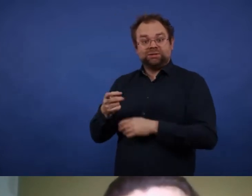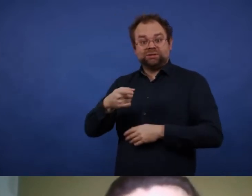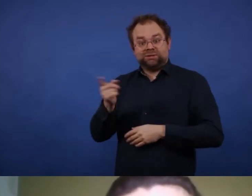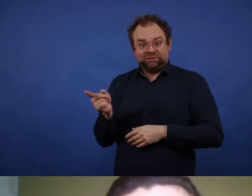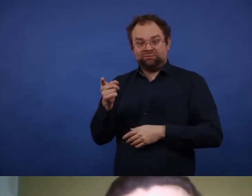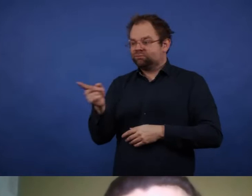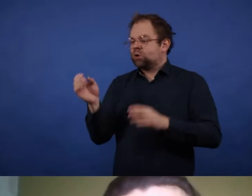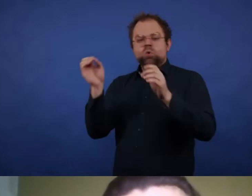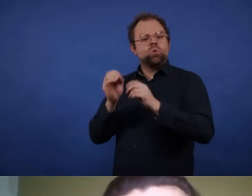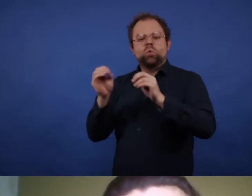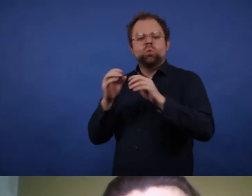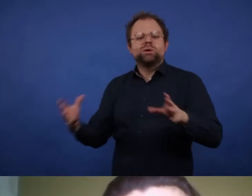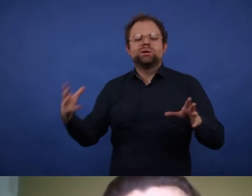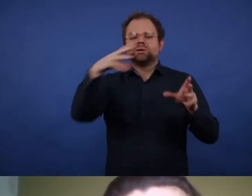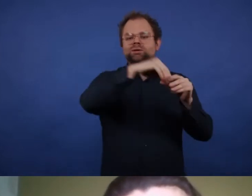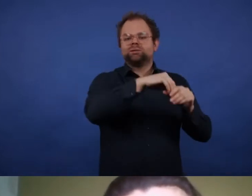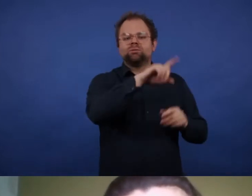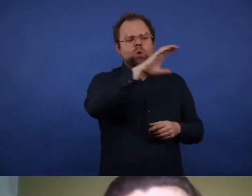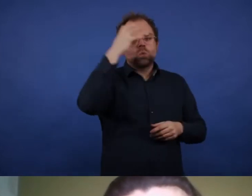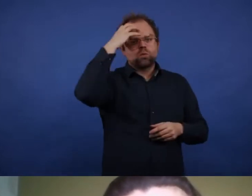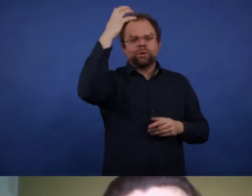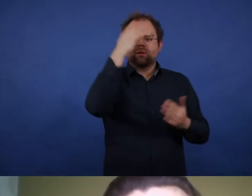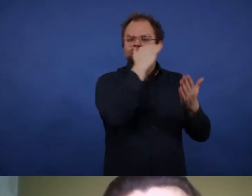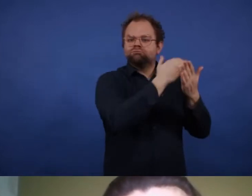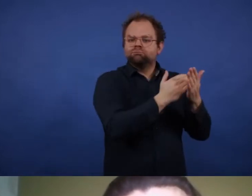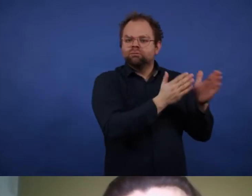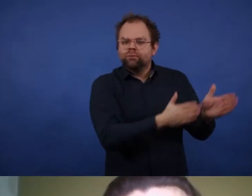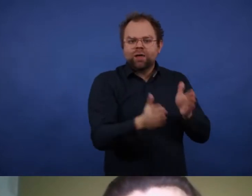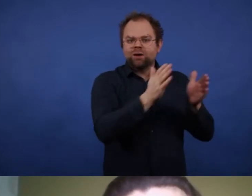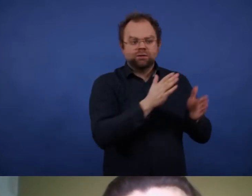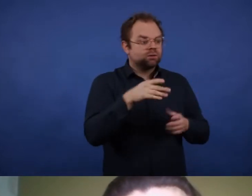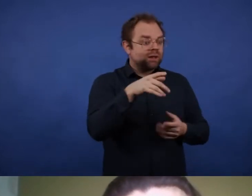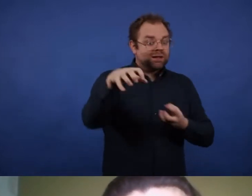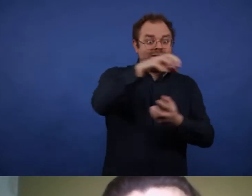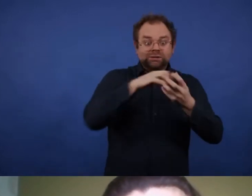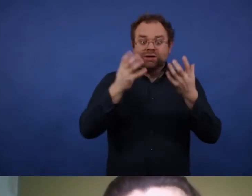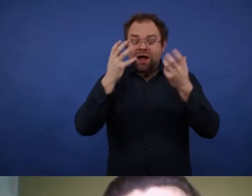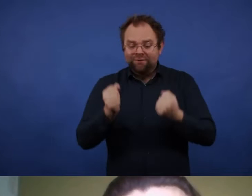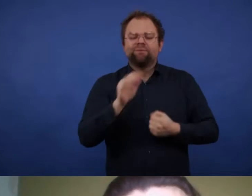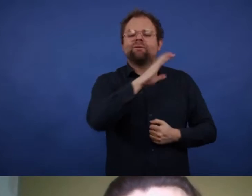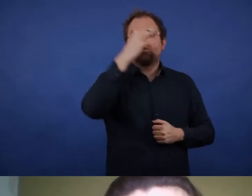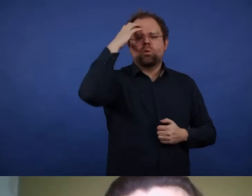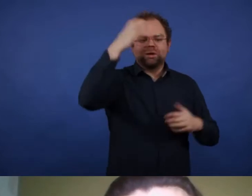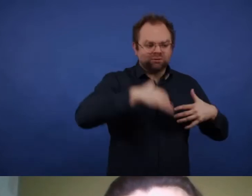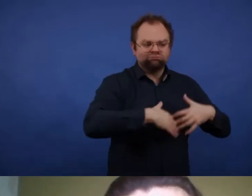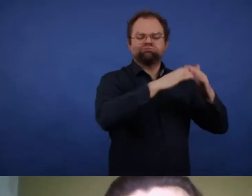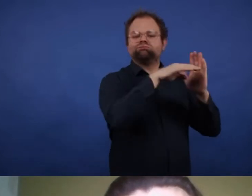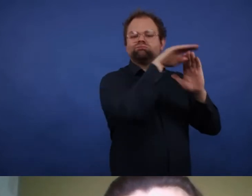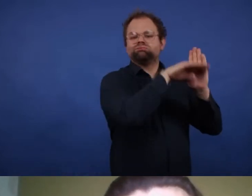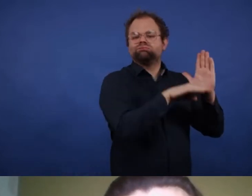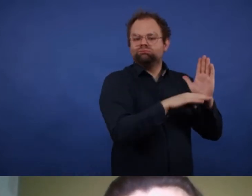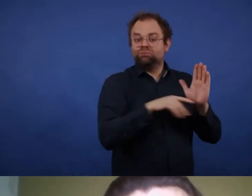disability need to be consulted in any step or any plan that is devised by the state in a case of